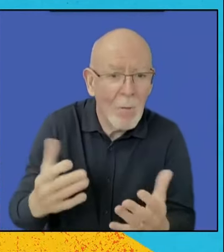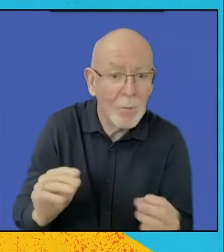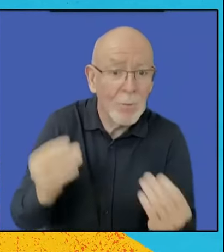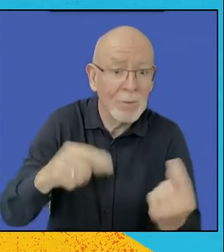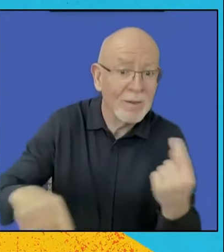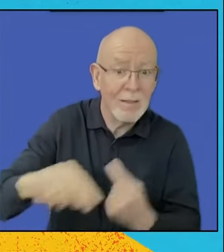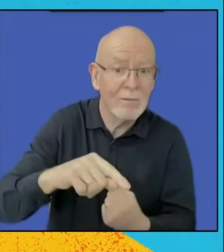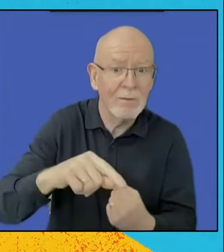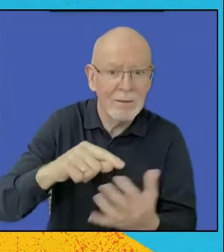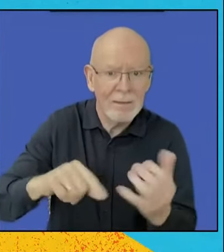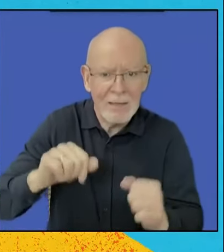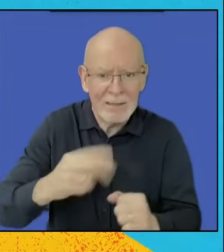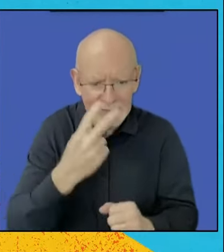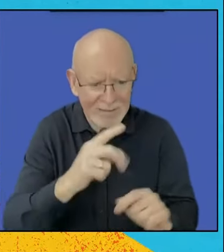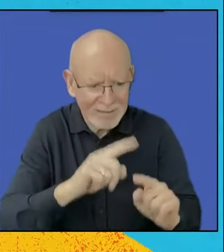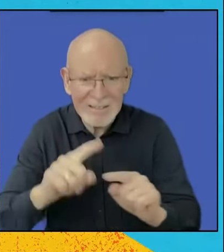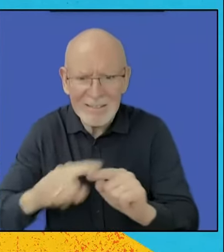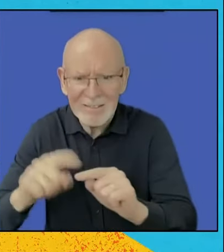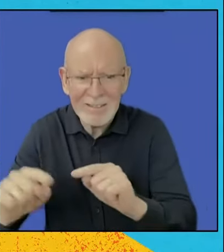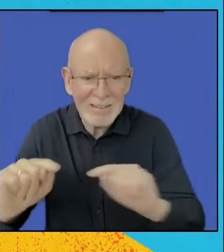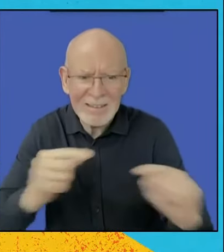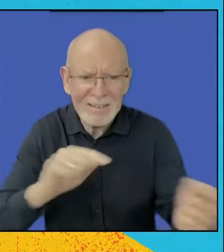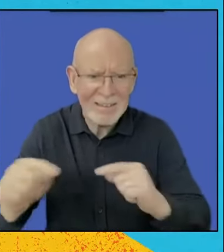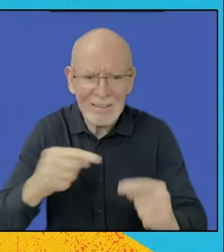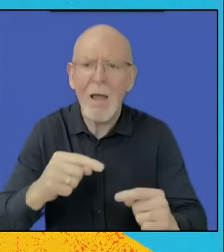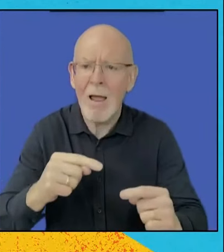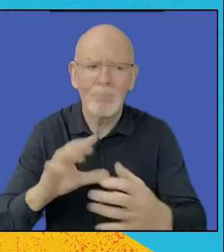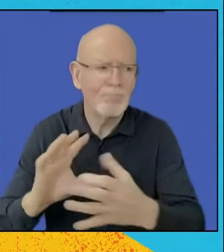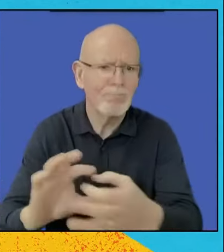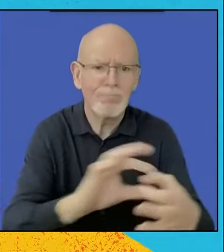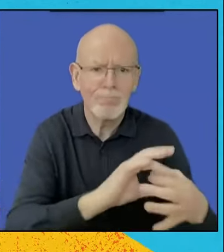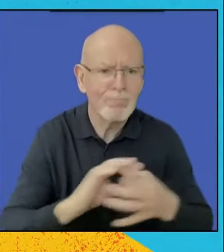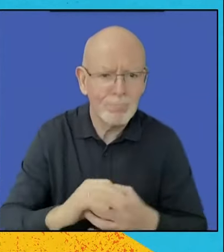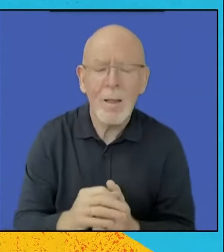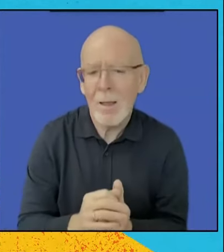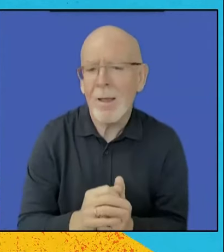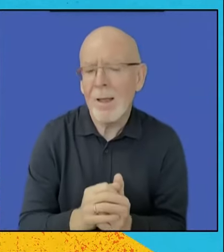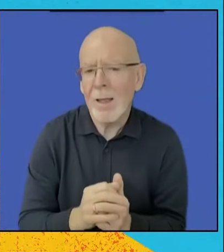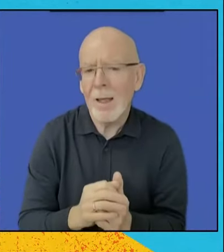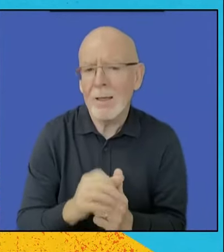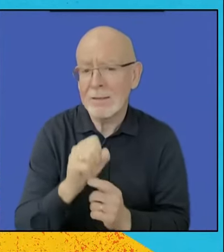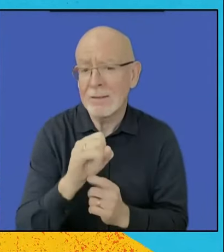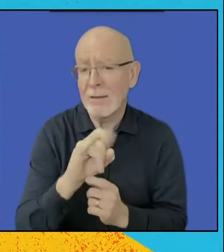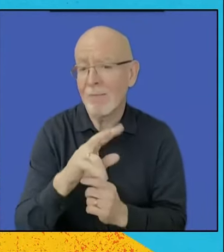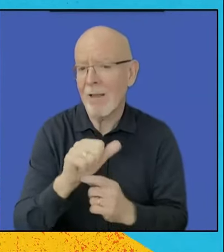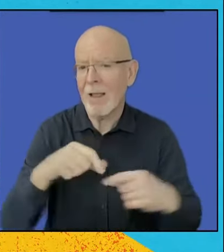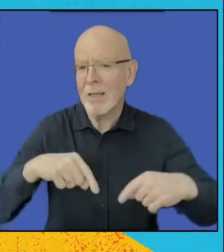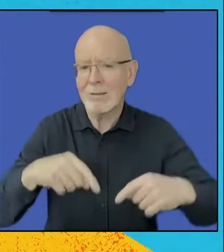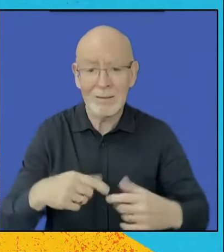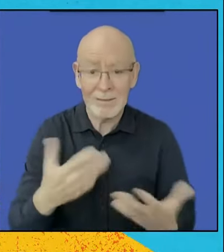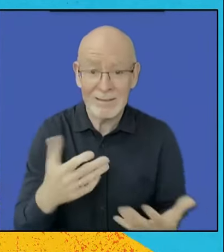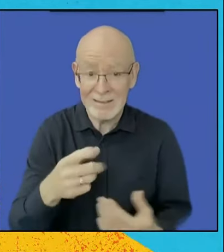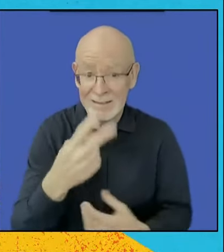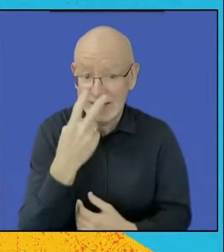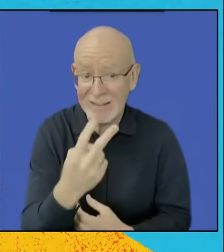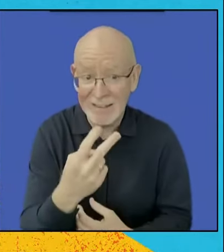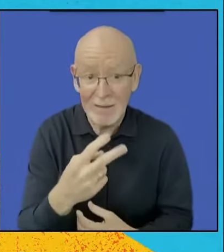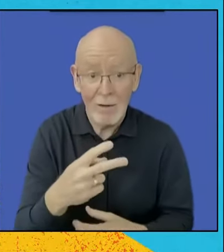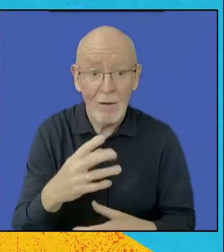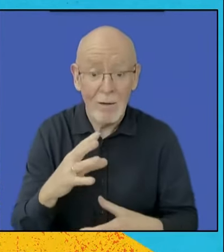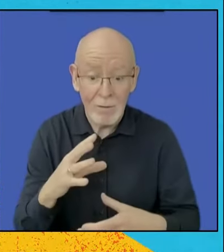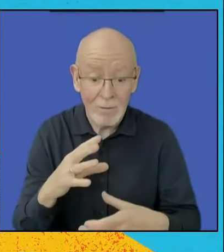house around 6 months because any school at Chile wants to accept me because of my disability. That's the bigger